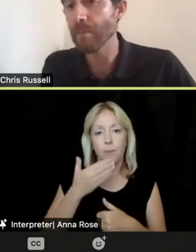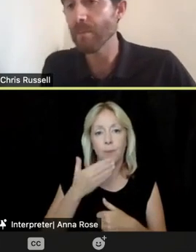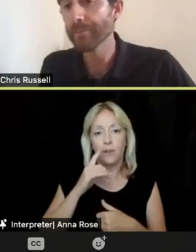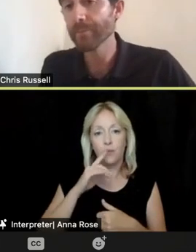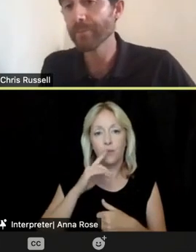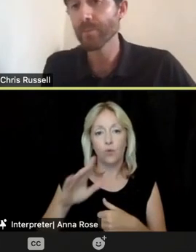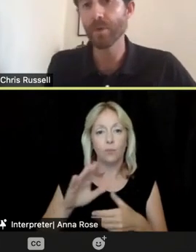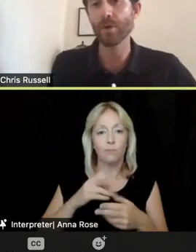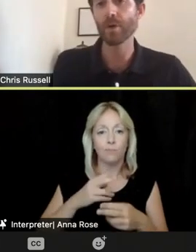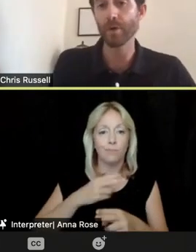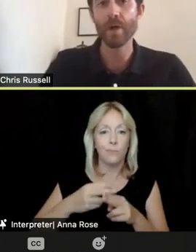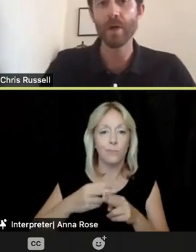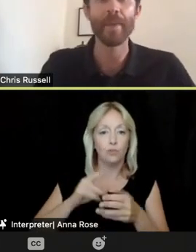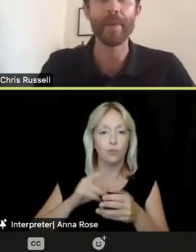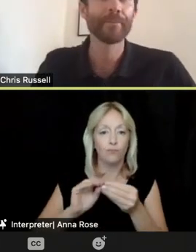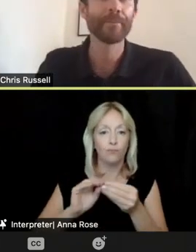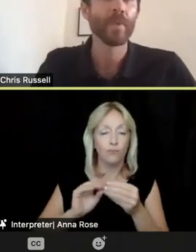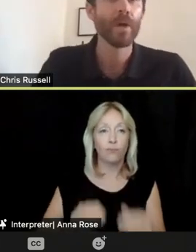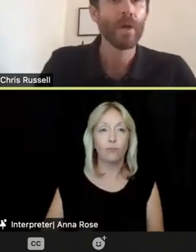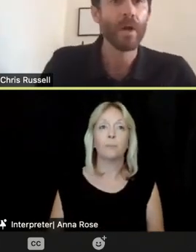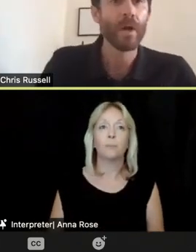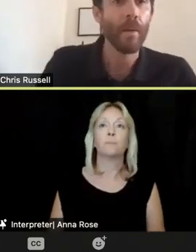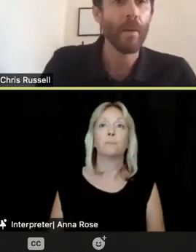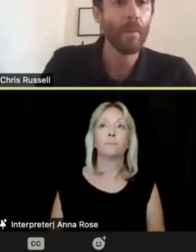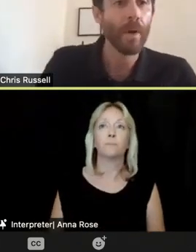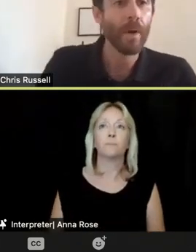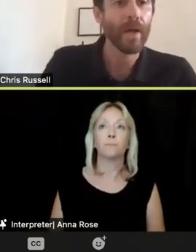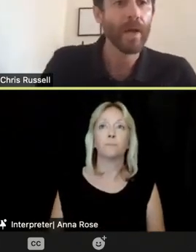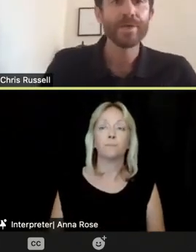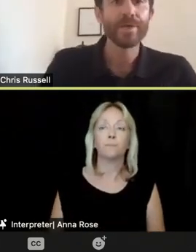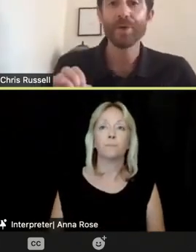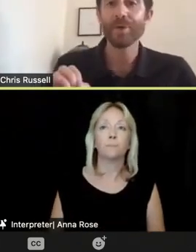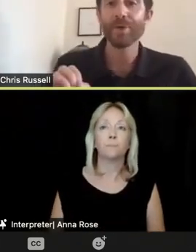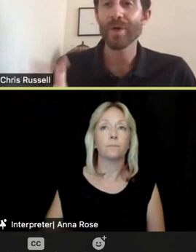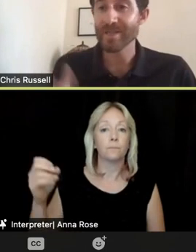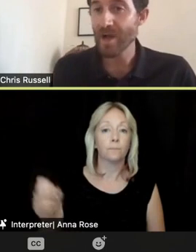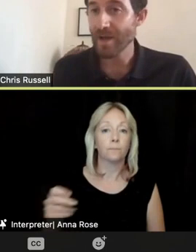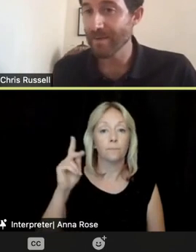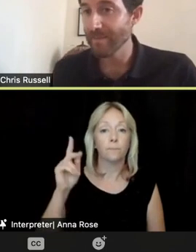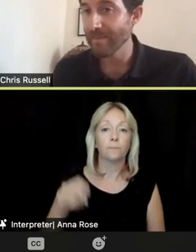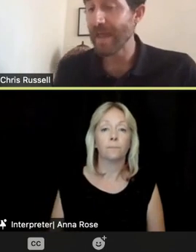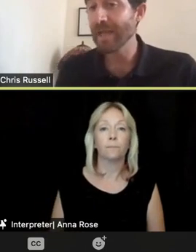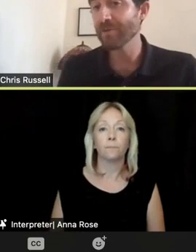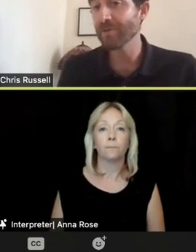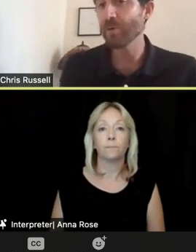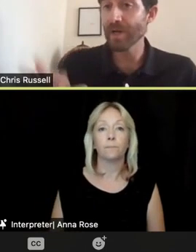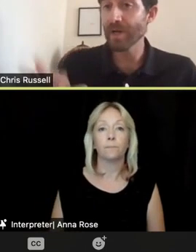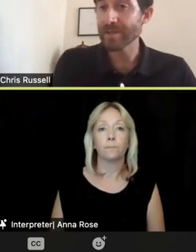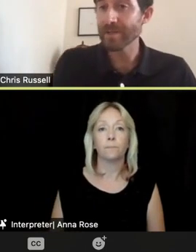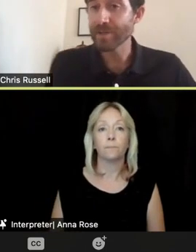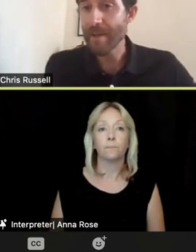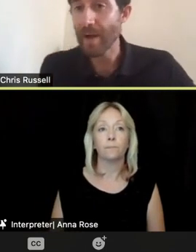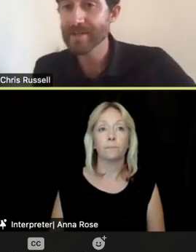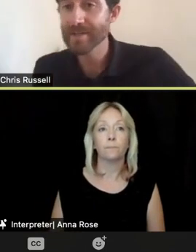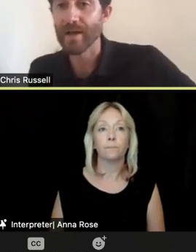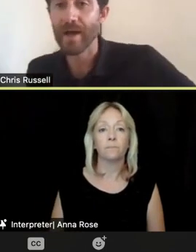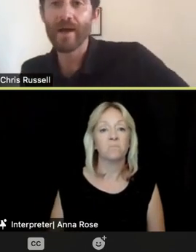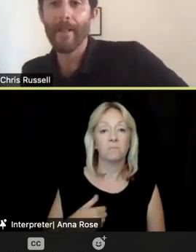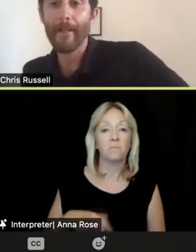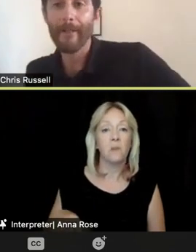you, your comment. Okay, so I saw many of you putting into the